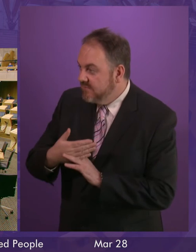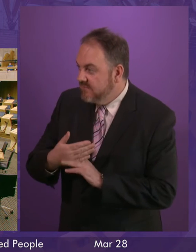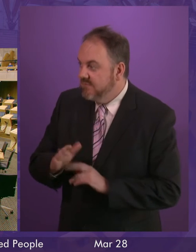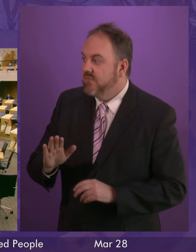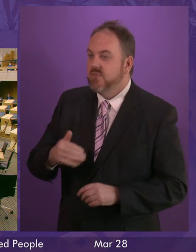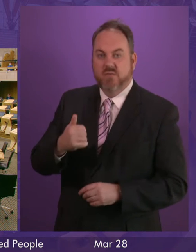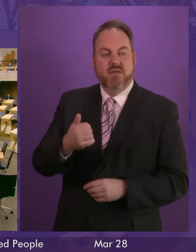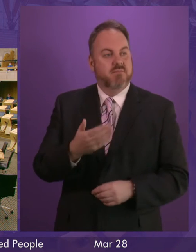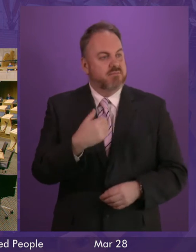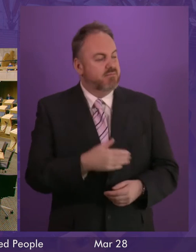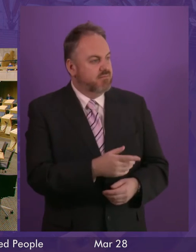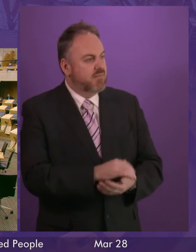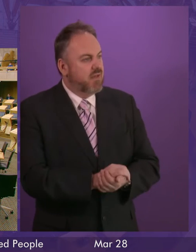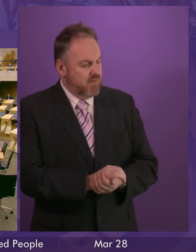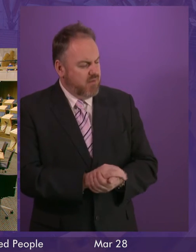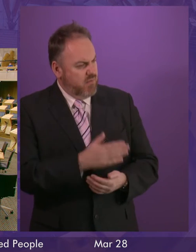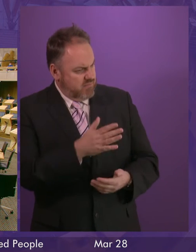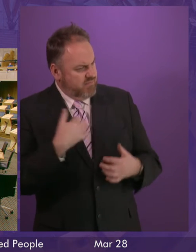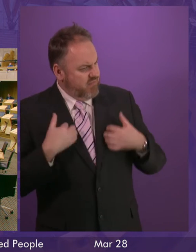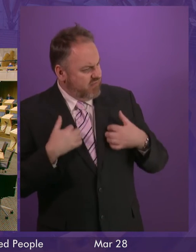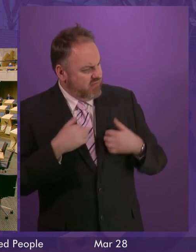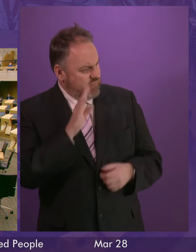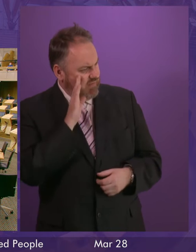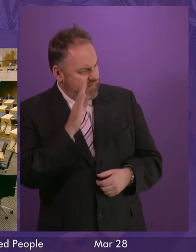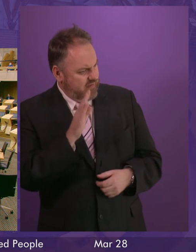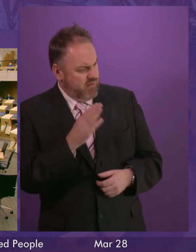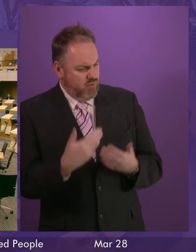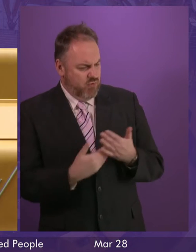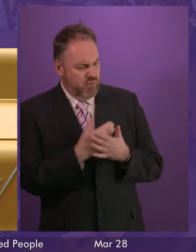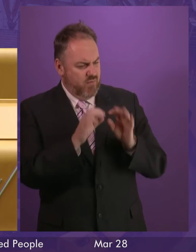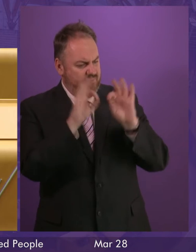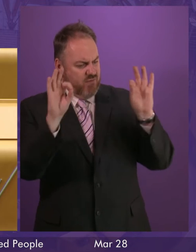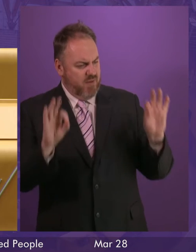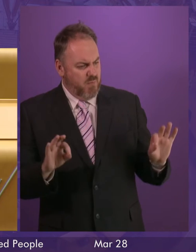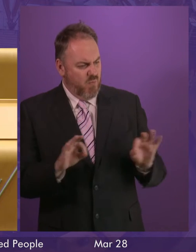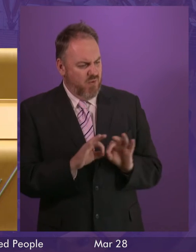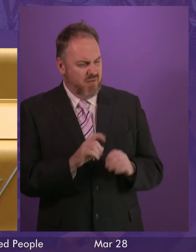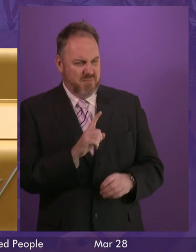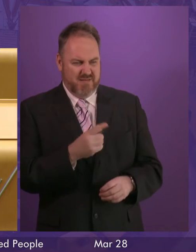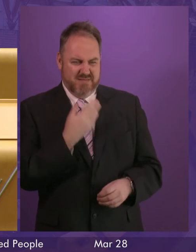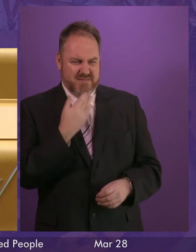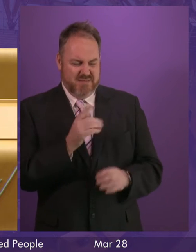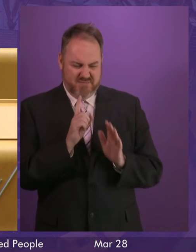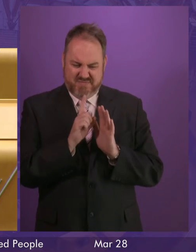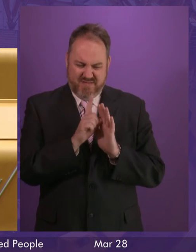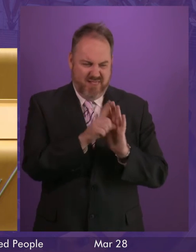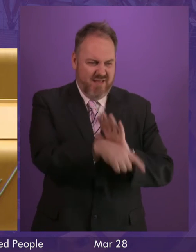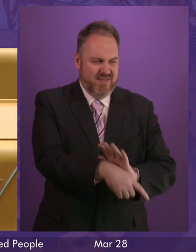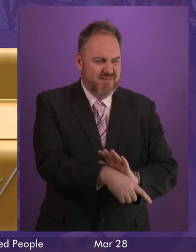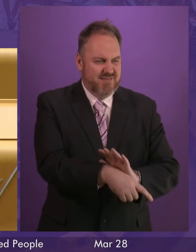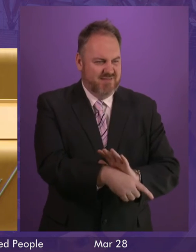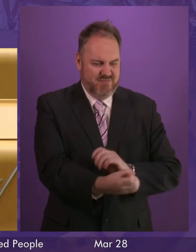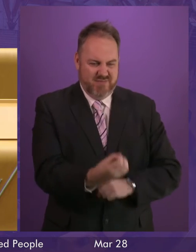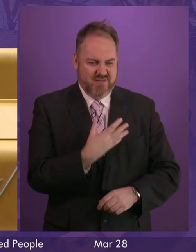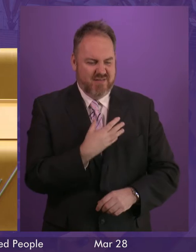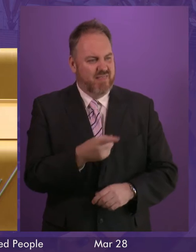Jackie Bailey? Well, I welcome the refreshed framework. you not acknowledge that actually it's quite late in the day and the majority of recommendations in